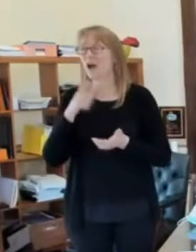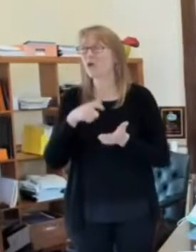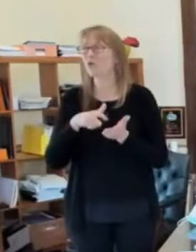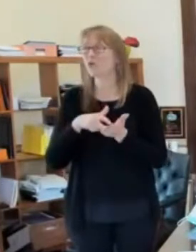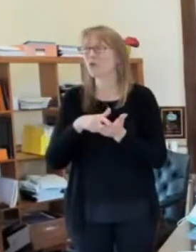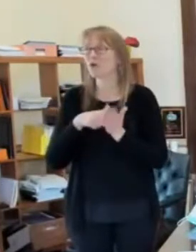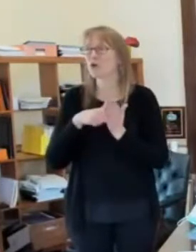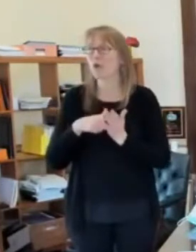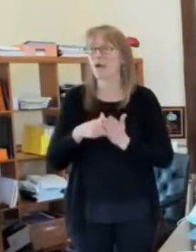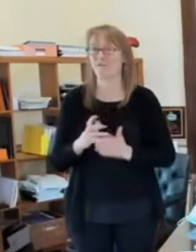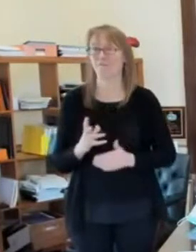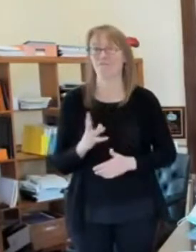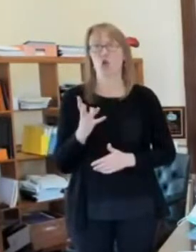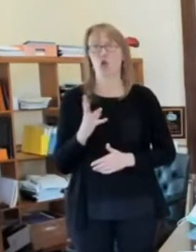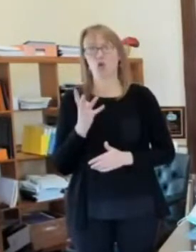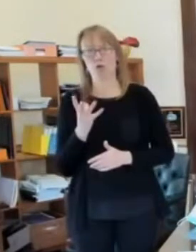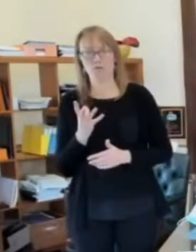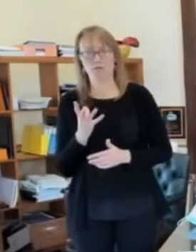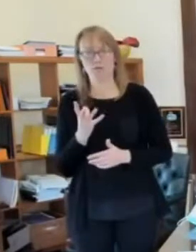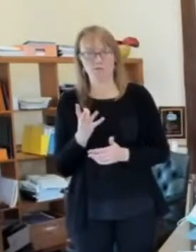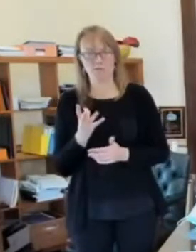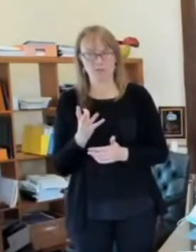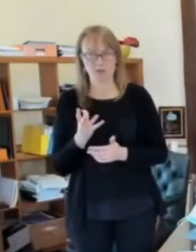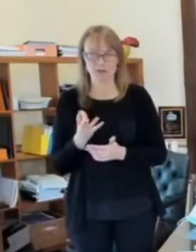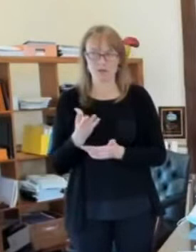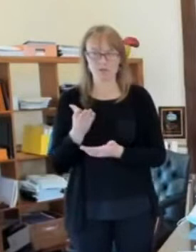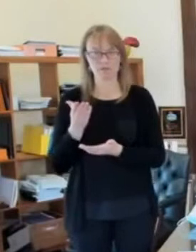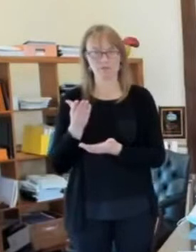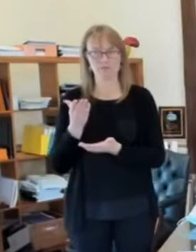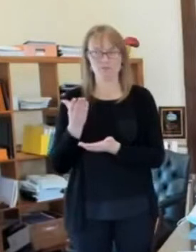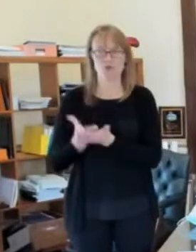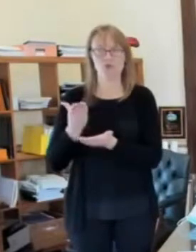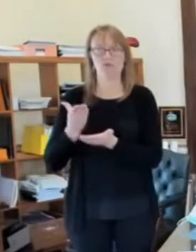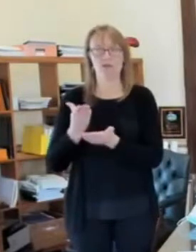in a real firm way, but you probably will have to attest to it.